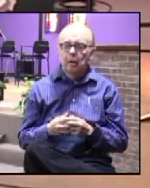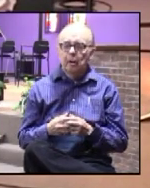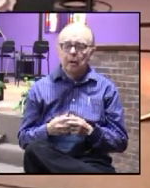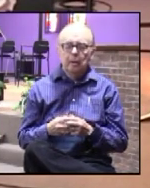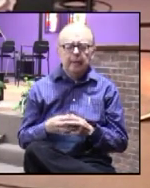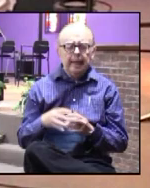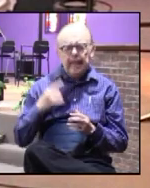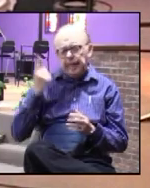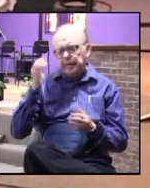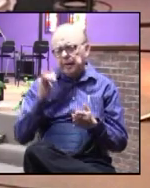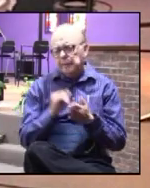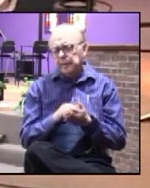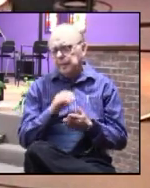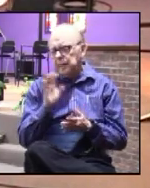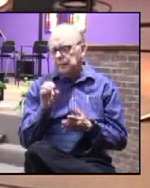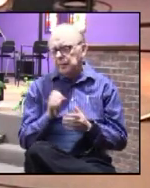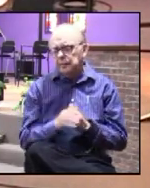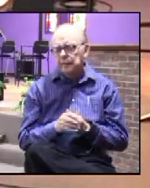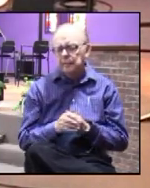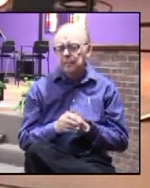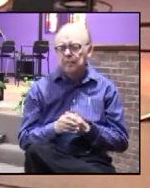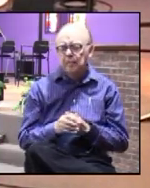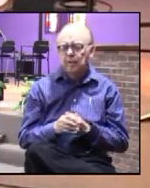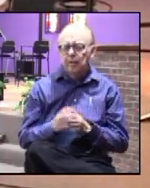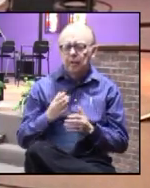Did you ever think about it?